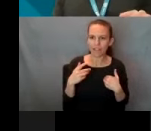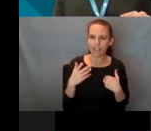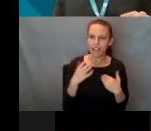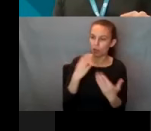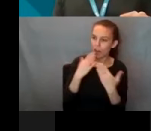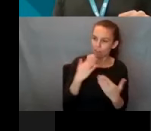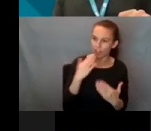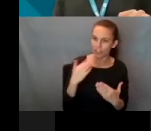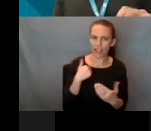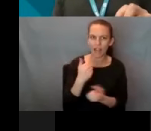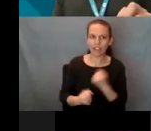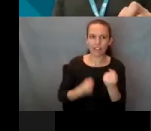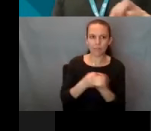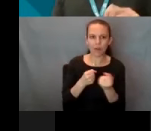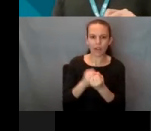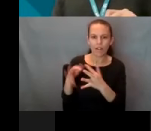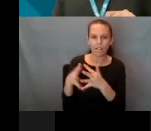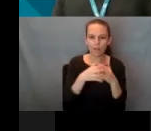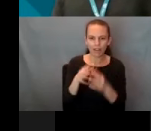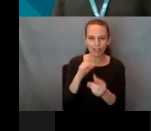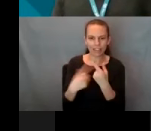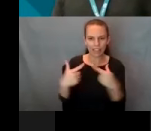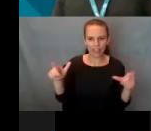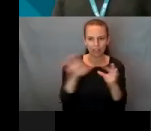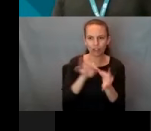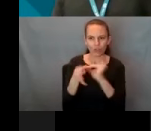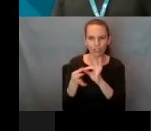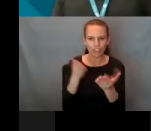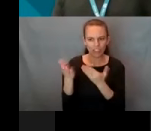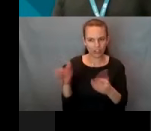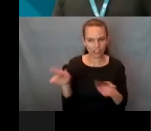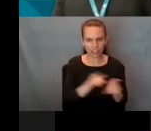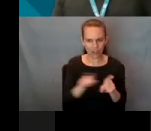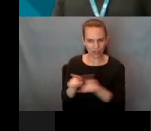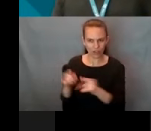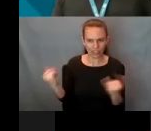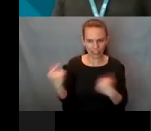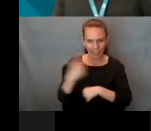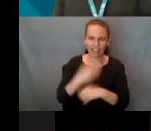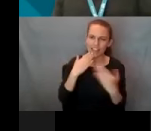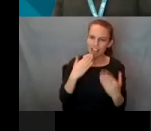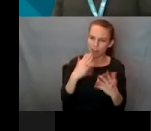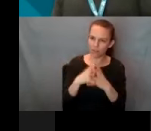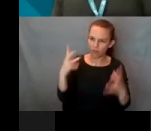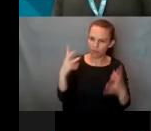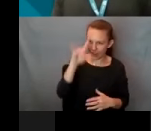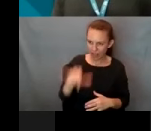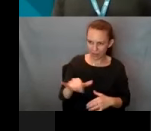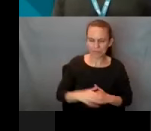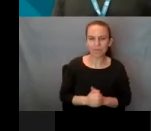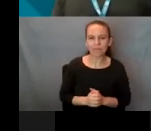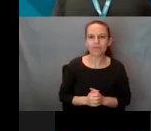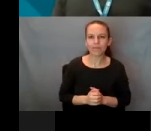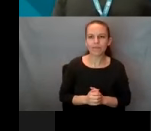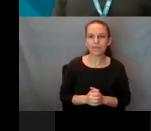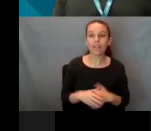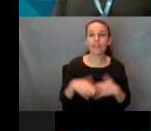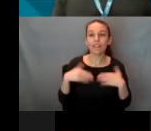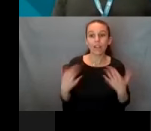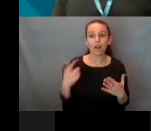have the support of American Sign Language interpretation services today as well. So thank you very much. So we've